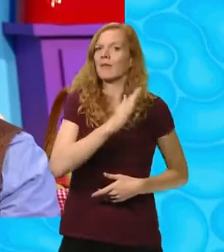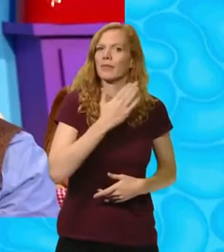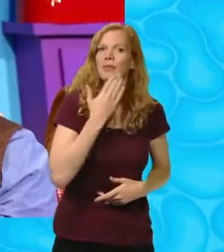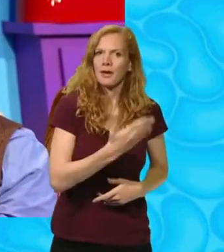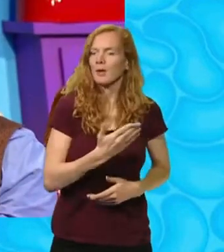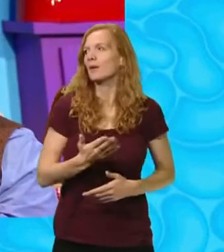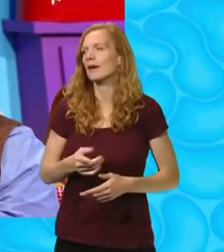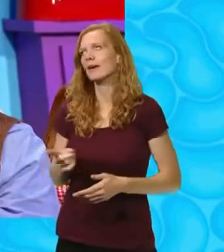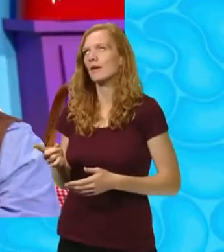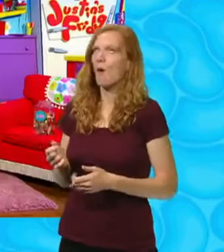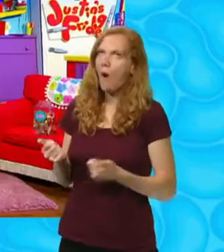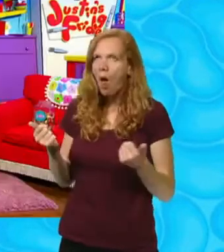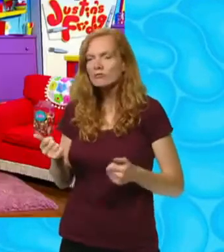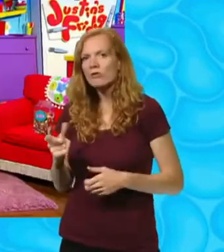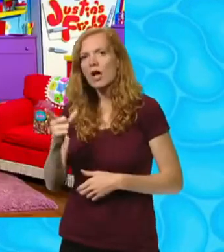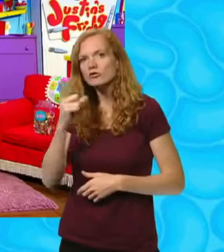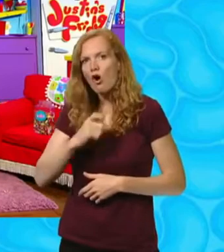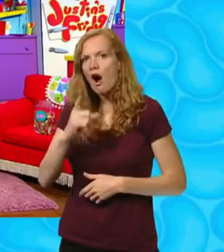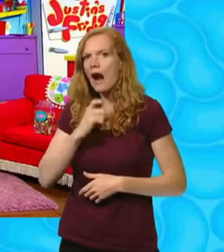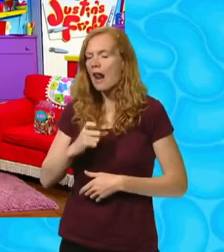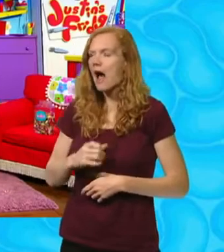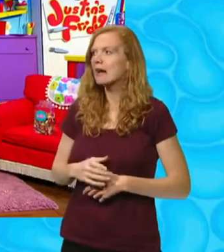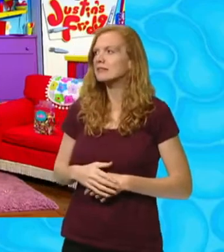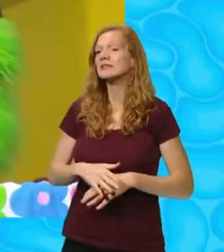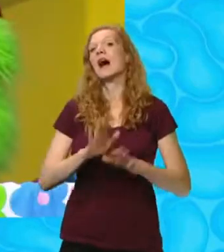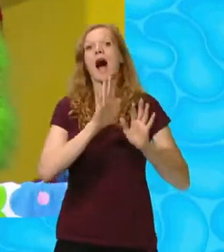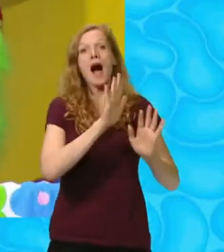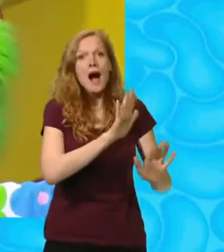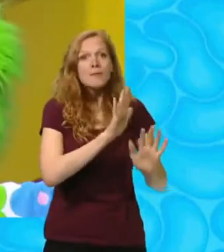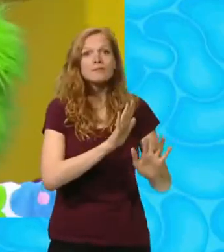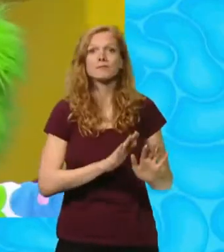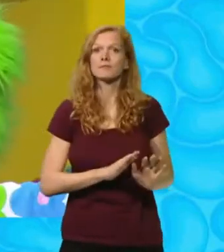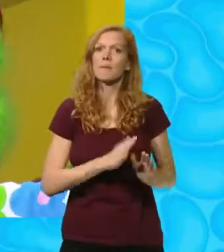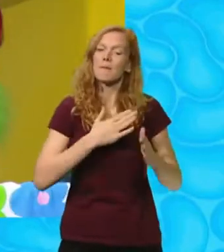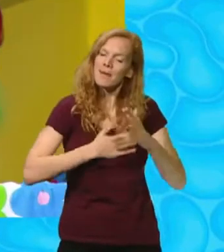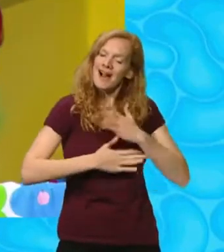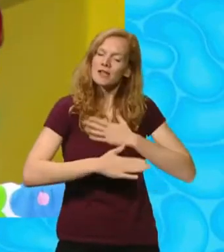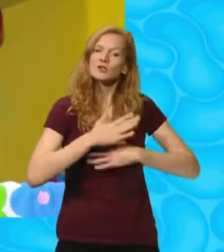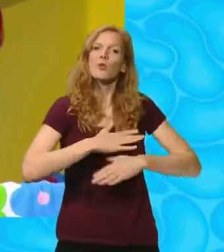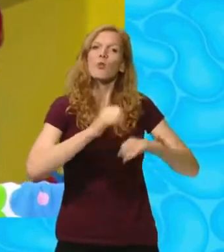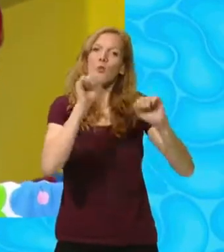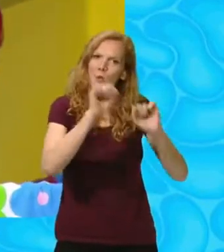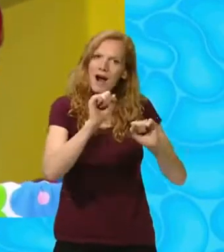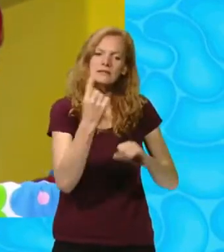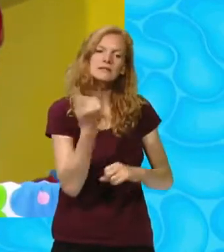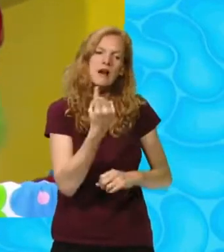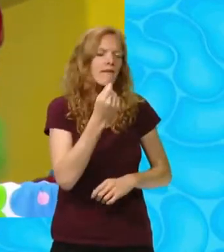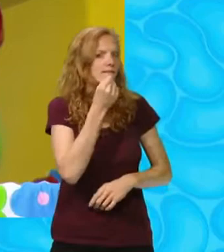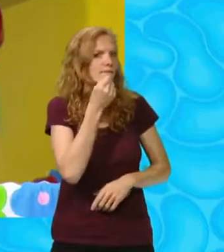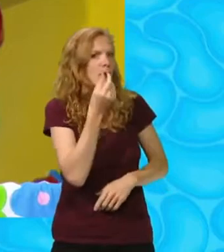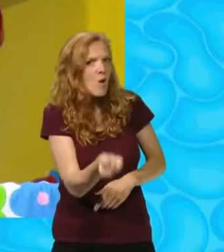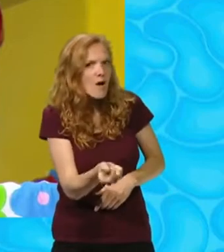chocolate mouse. Yes, Little Monster, please, please, you just have to be patient and wait for it to fall out on its own. Oh,